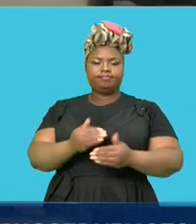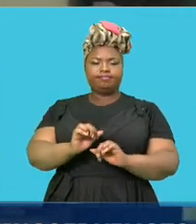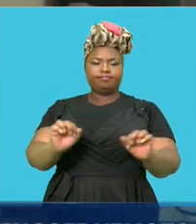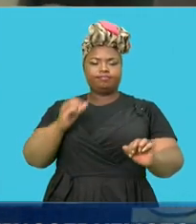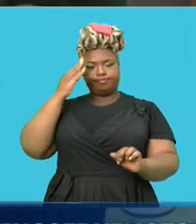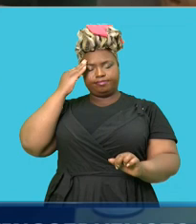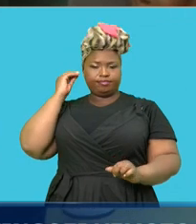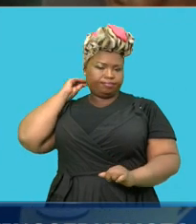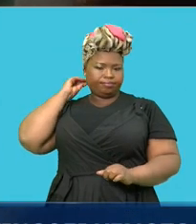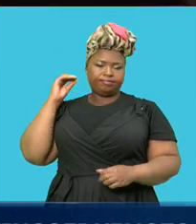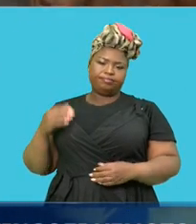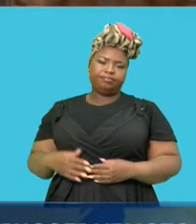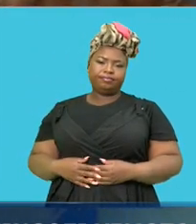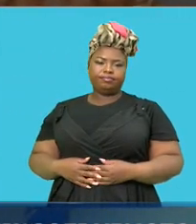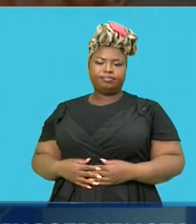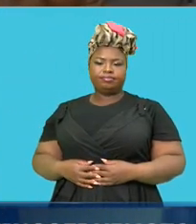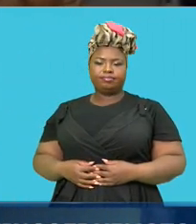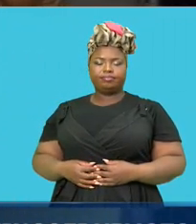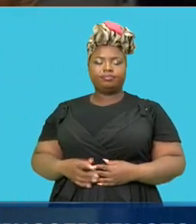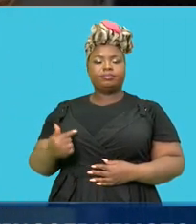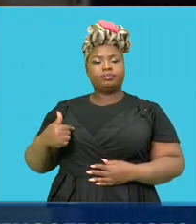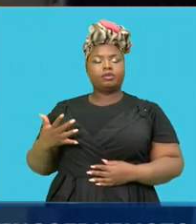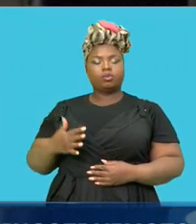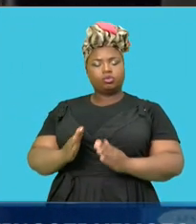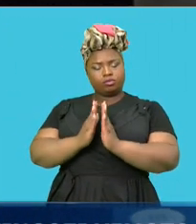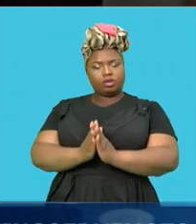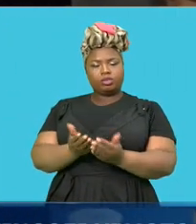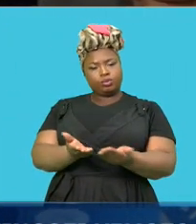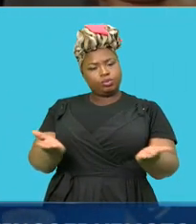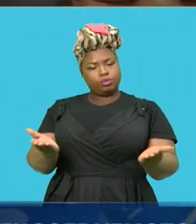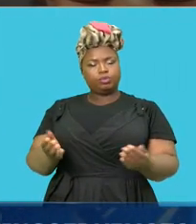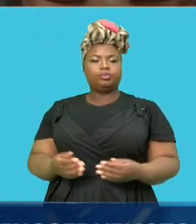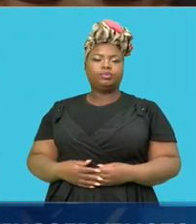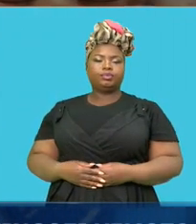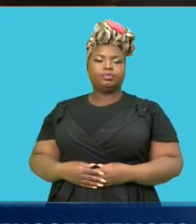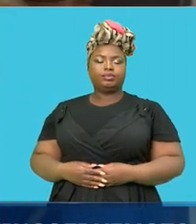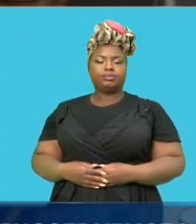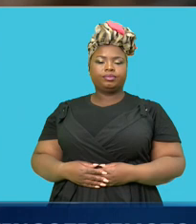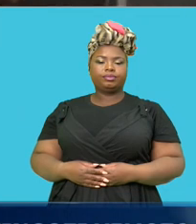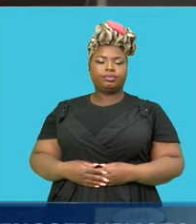memories. I just want to pray to you and for you